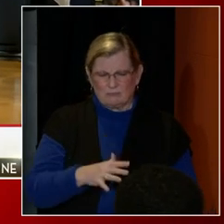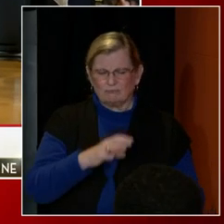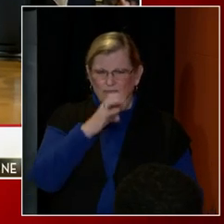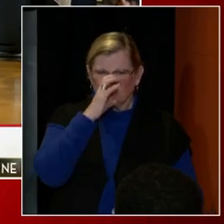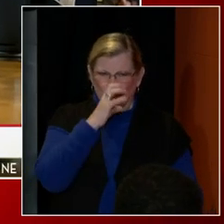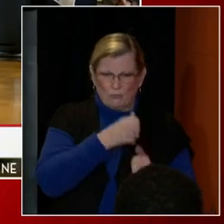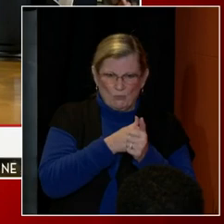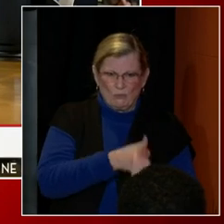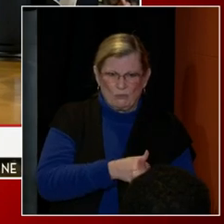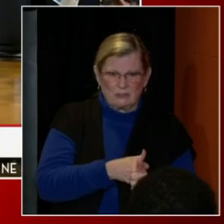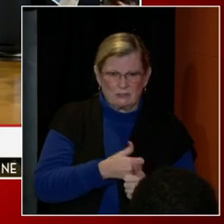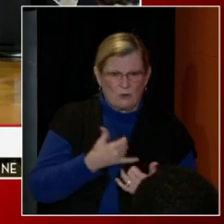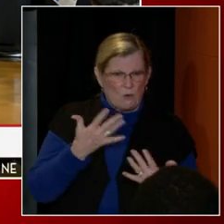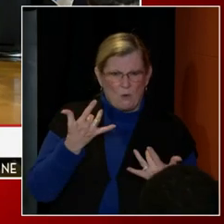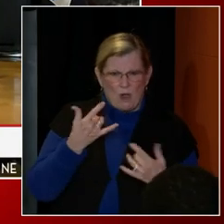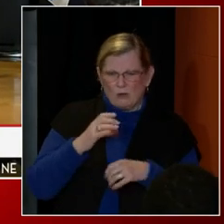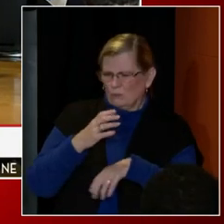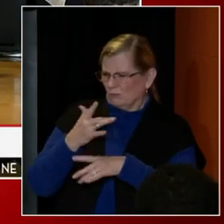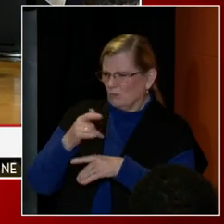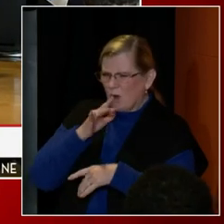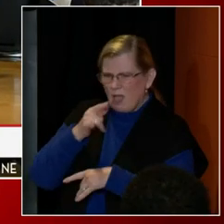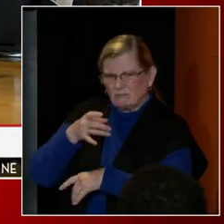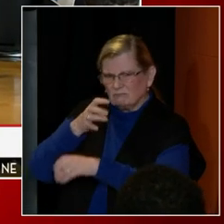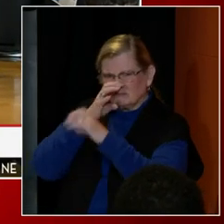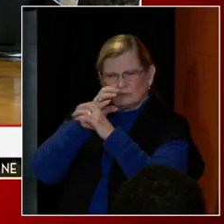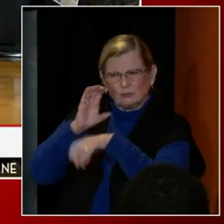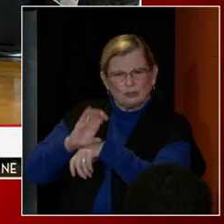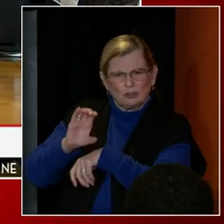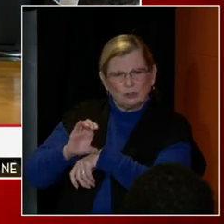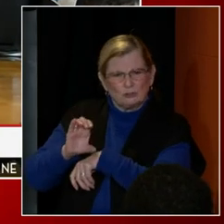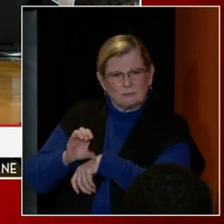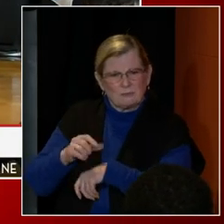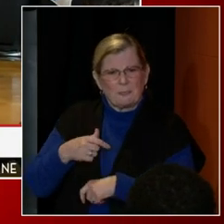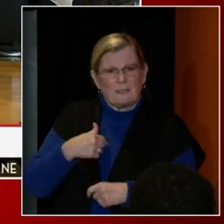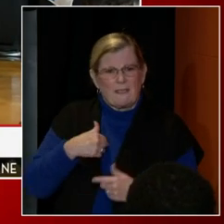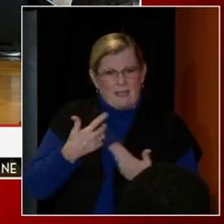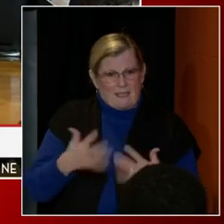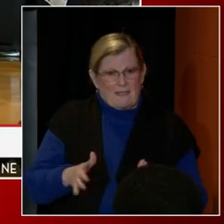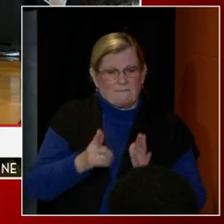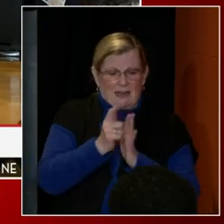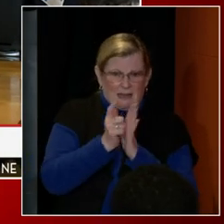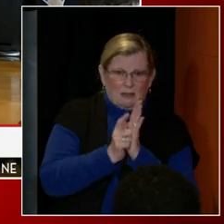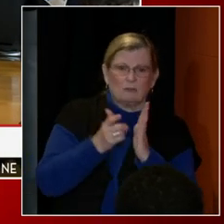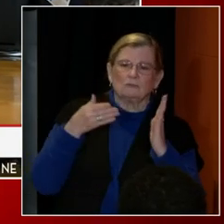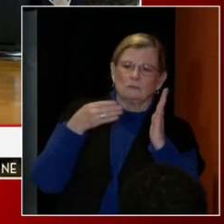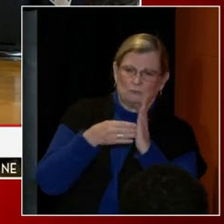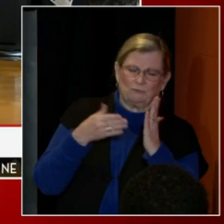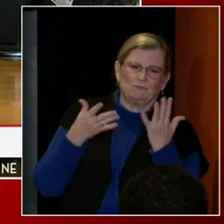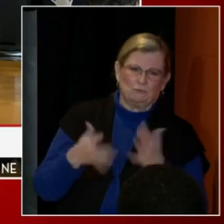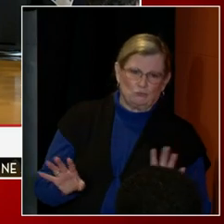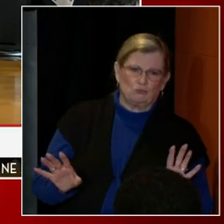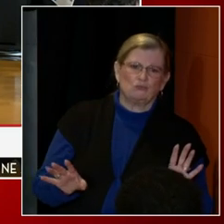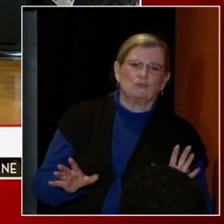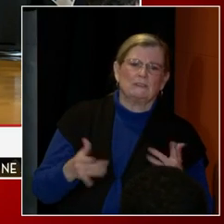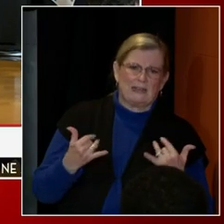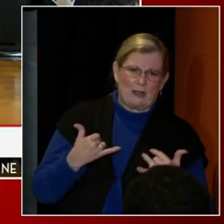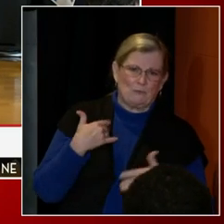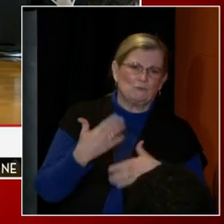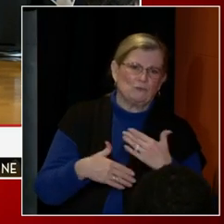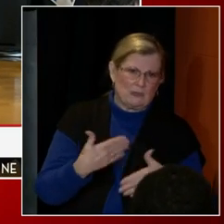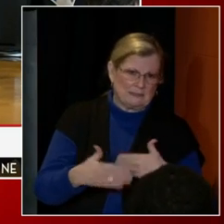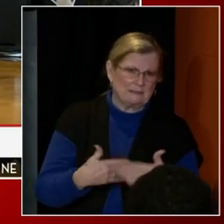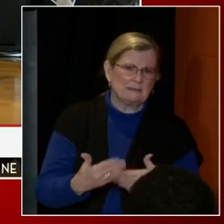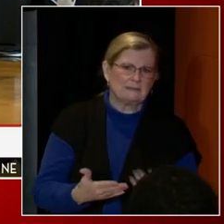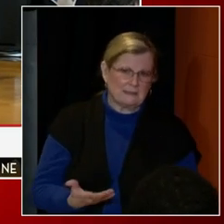way? I also mentioned that we were trying to settle a lawsuit, and we're still trying to do that. And so that's what my order represents, our